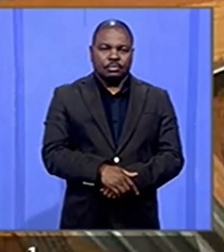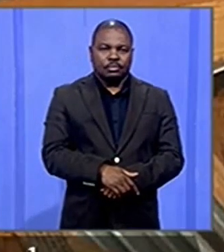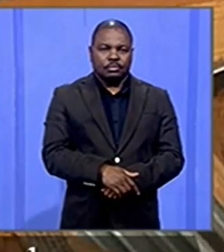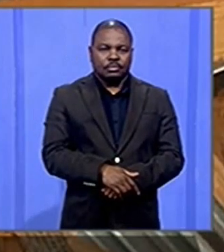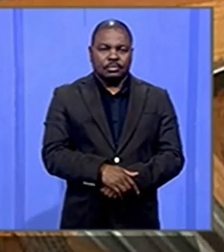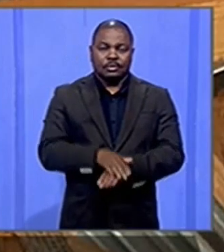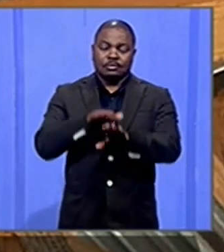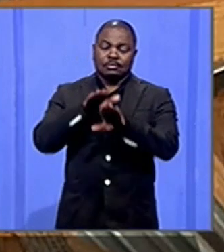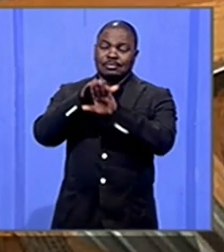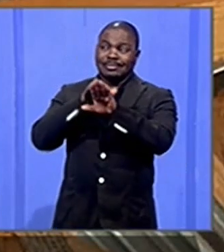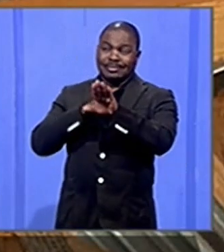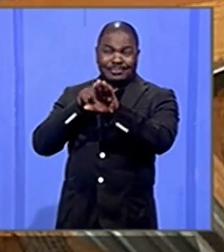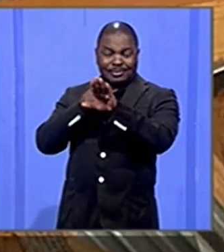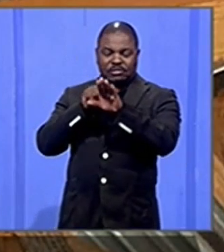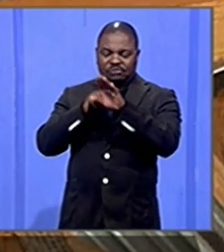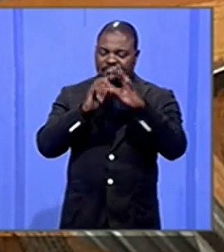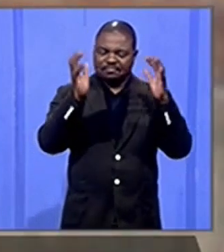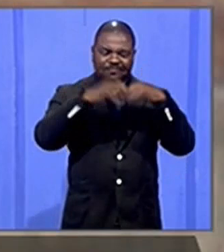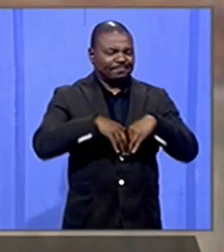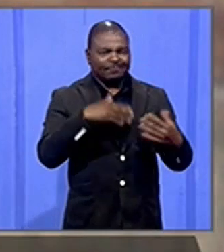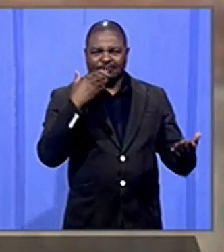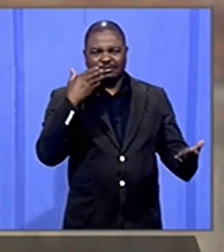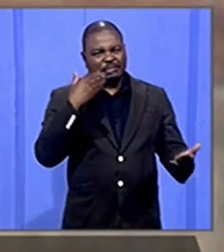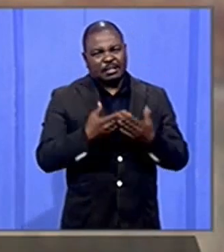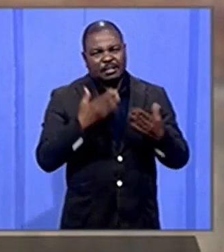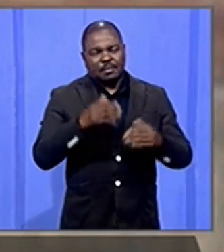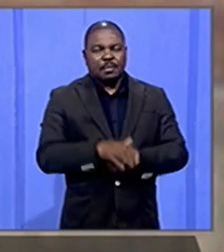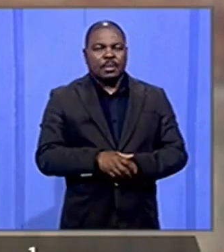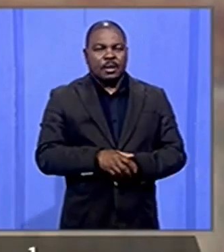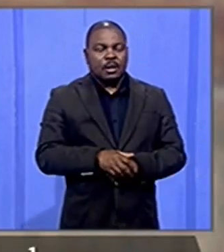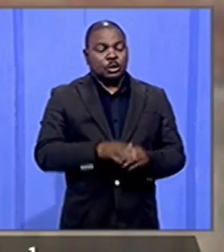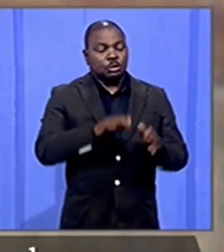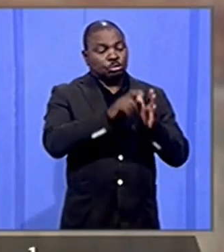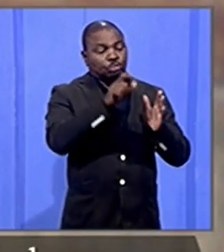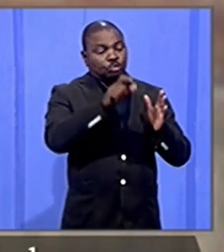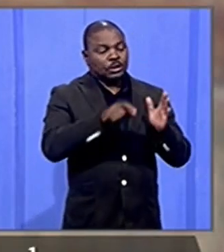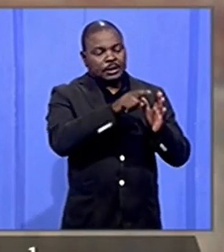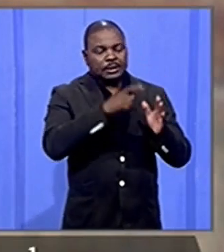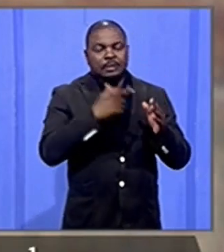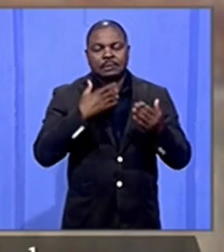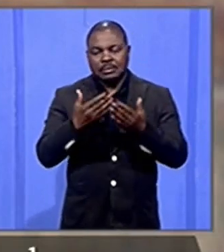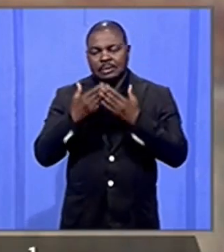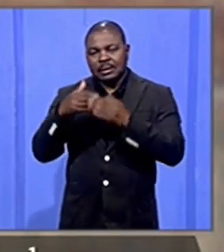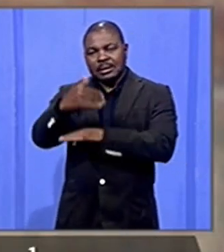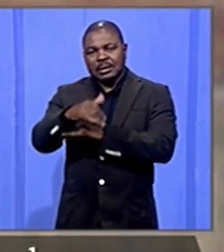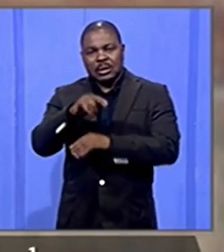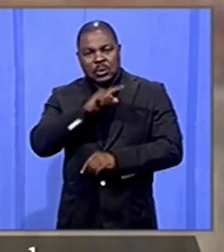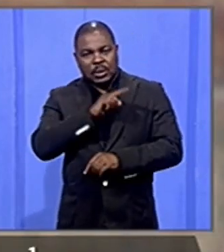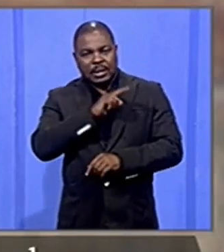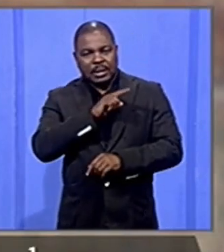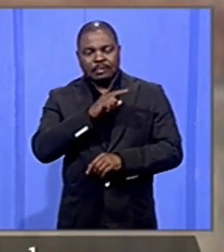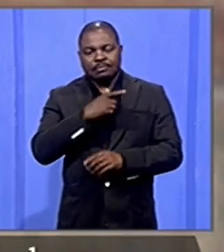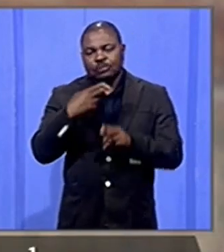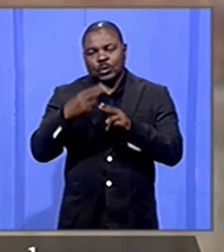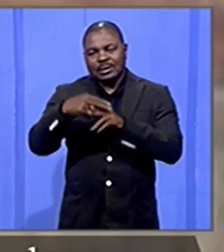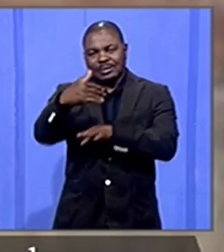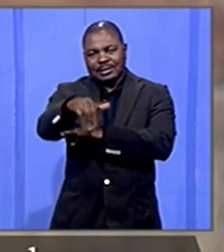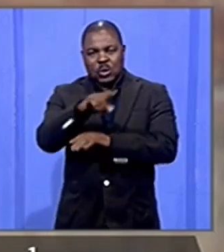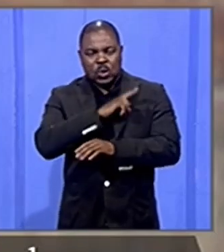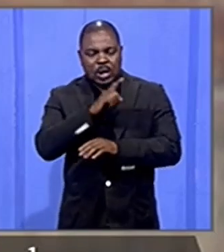Marulelo ao a ka phutlamang nako nngwe le nngwe barutwana ba patelesega go itlhomela kwa ntle ka ntlha ya tlhokego ya metsi le kgelelo